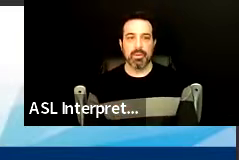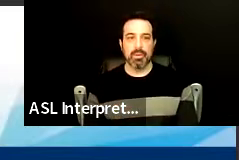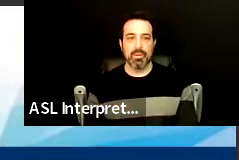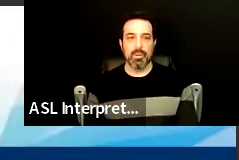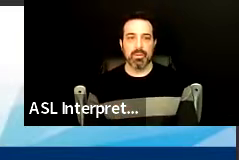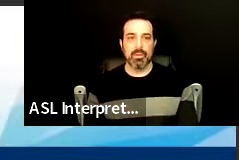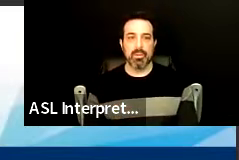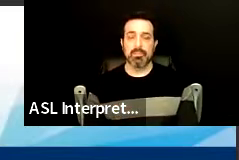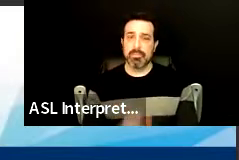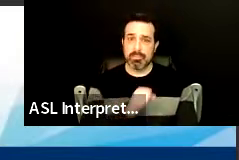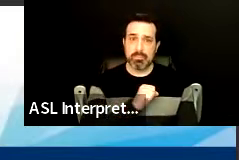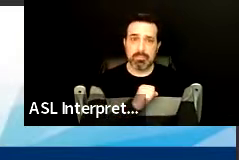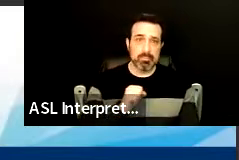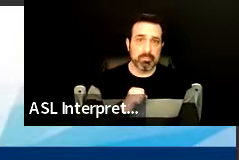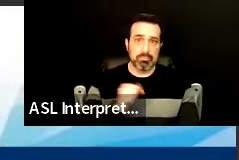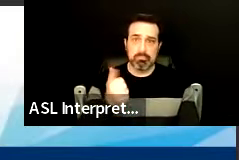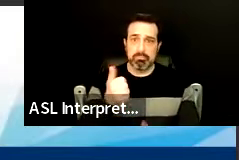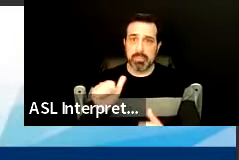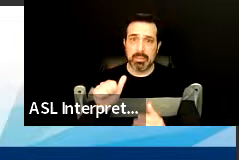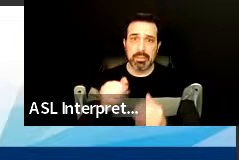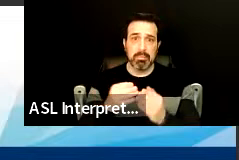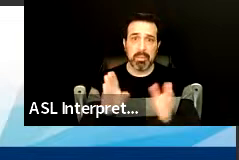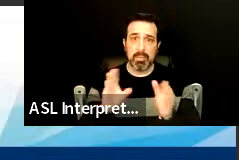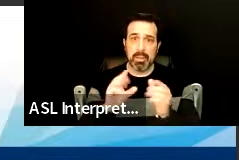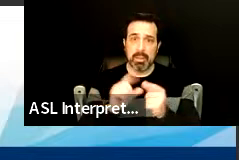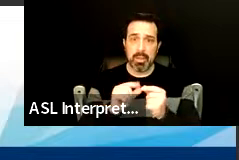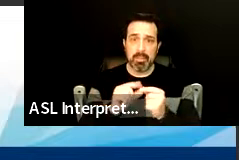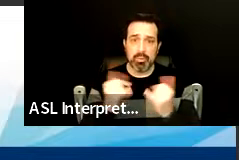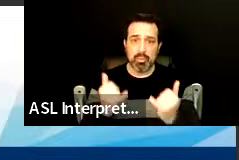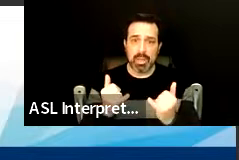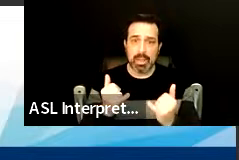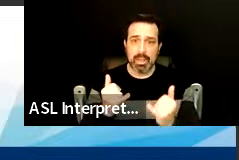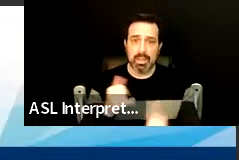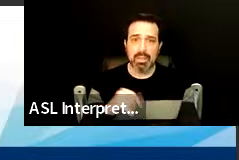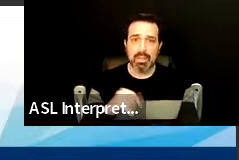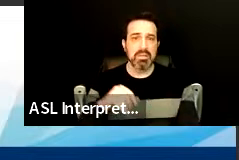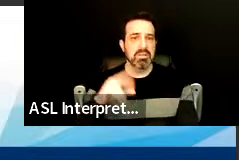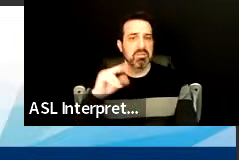Xander, do we have any public commenters today? None at this time.